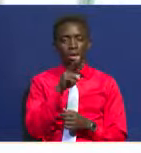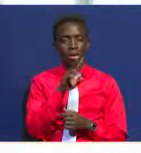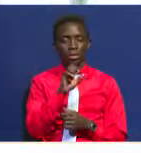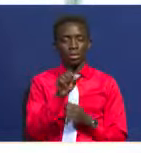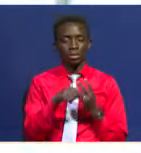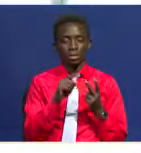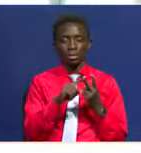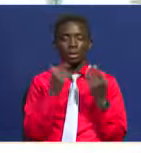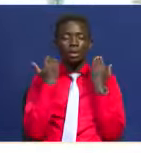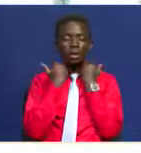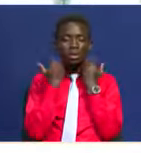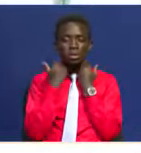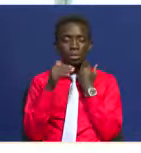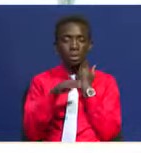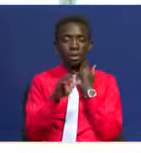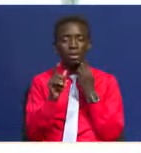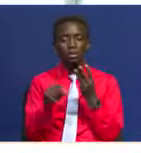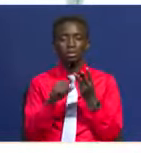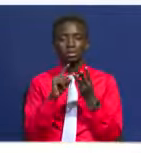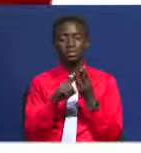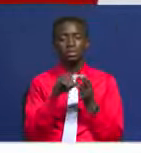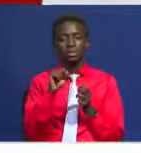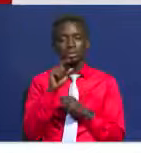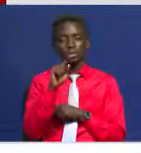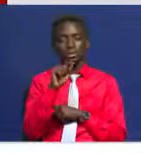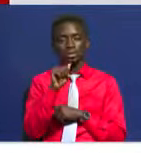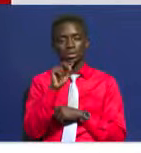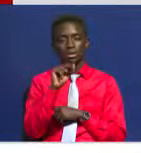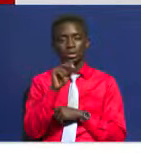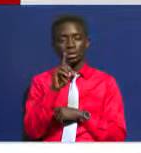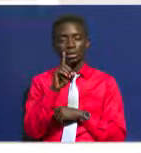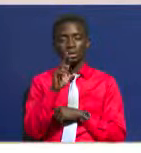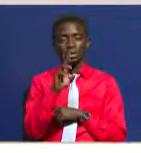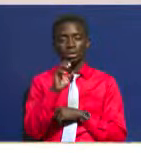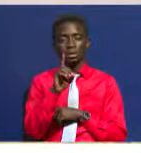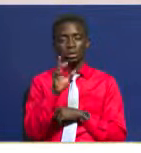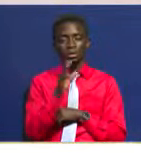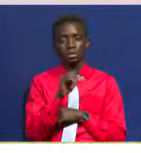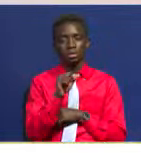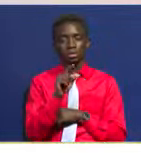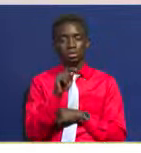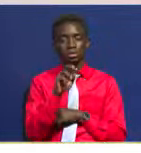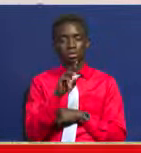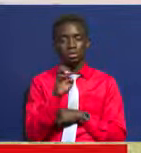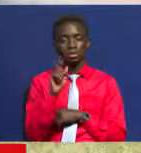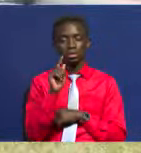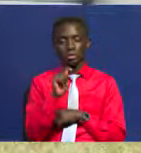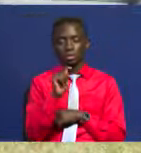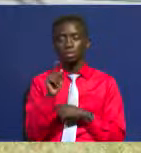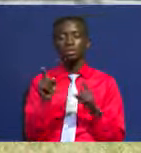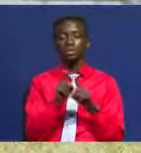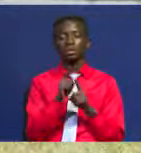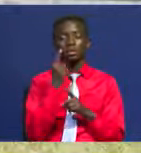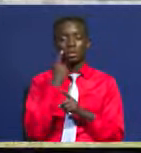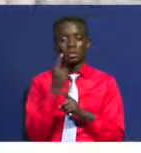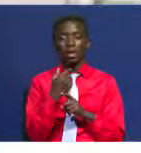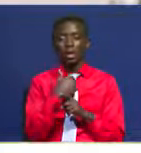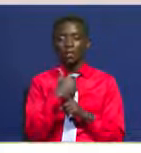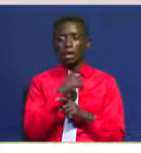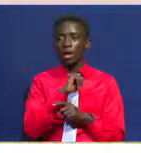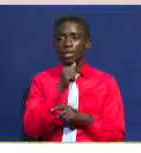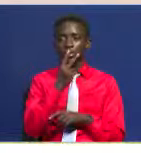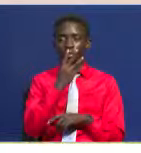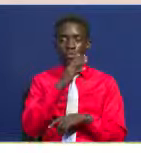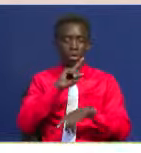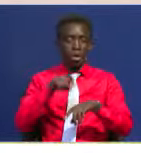the side of Standard Street. We have been to the sides of the famous Moy Avenue, Naivas, where we have that 24-hour supermarket. It's